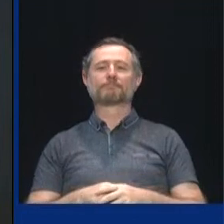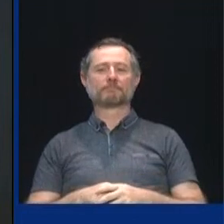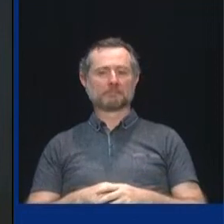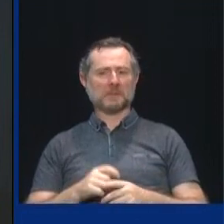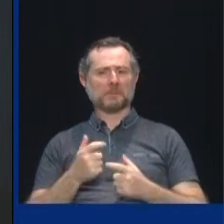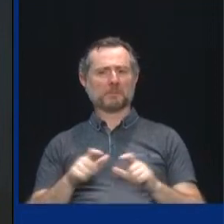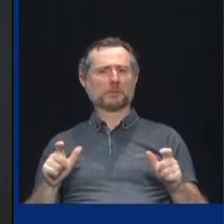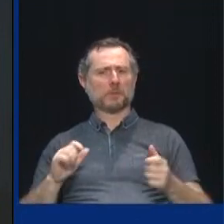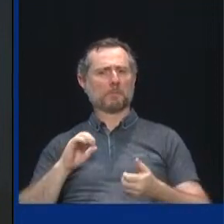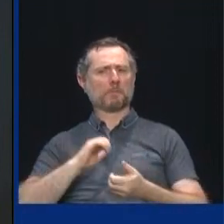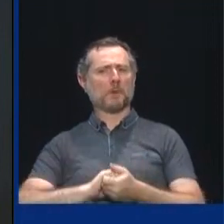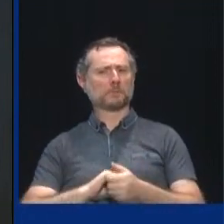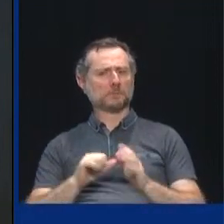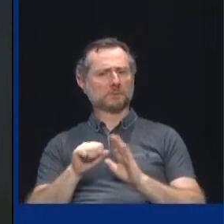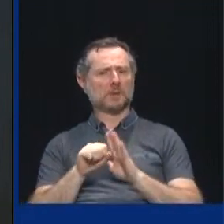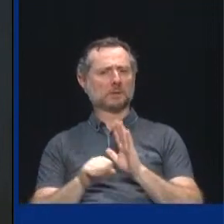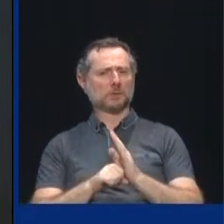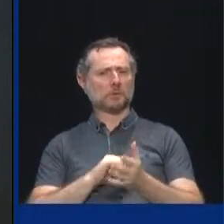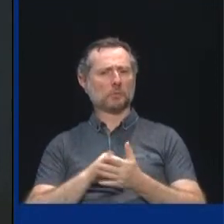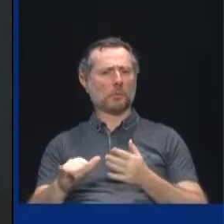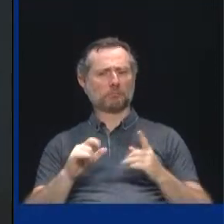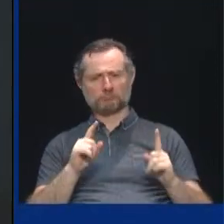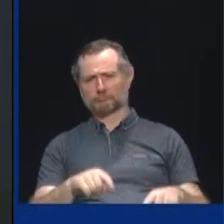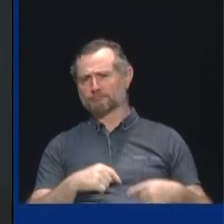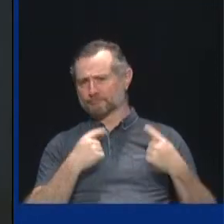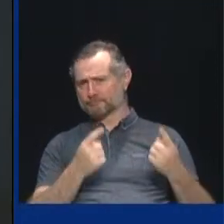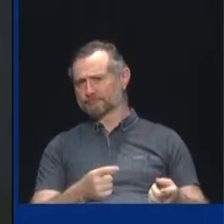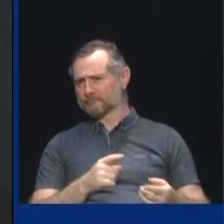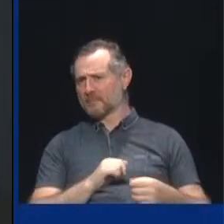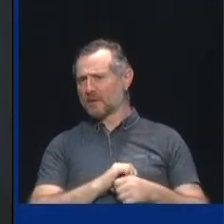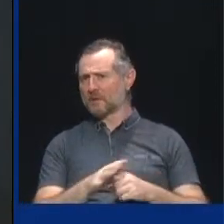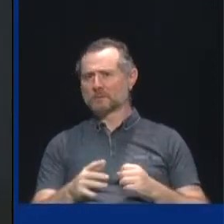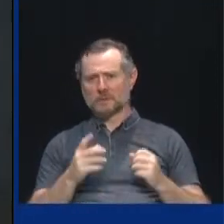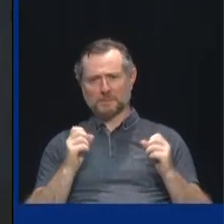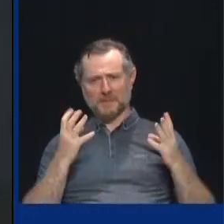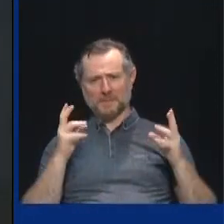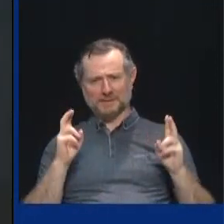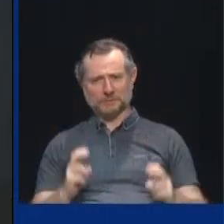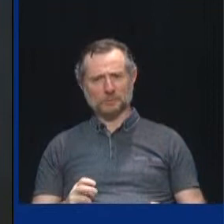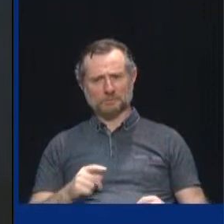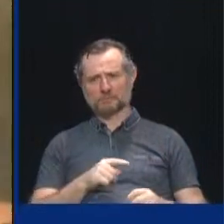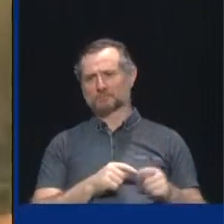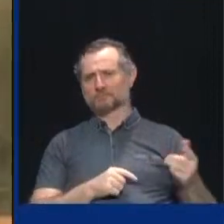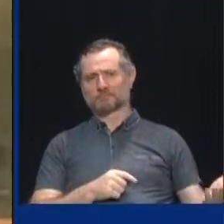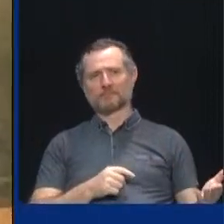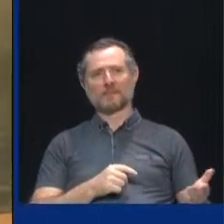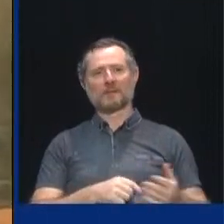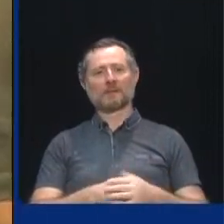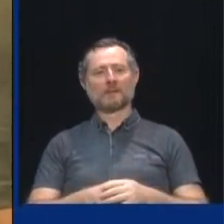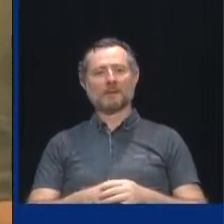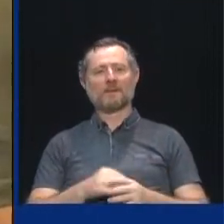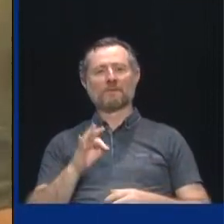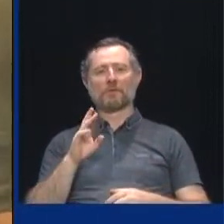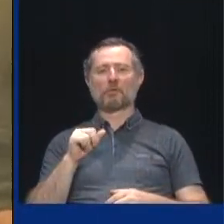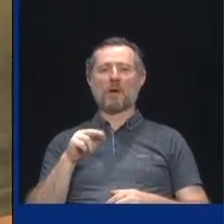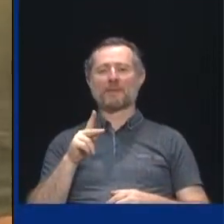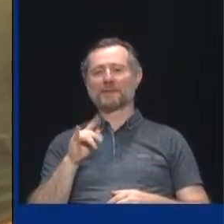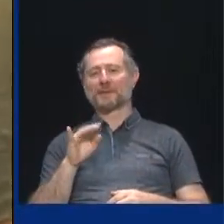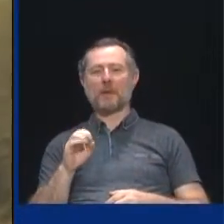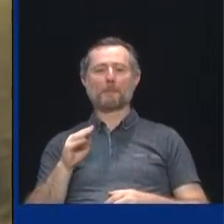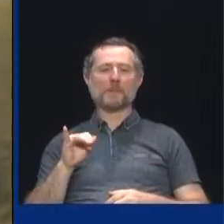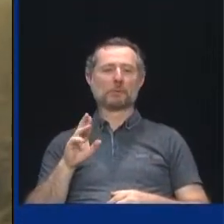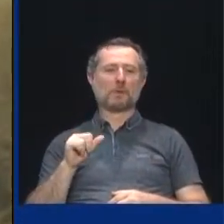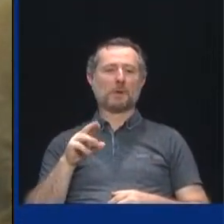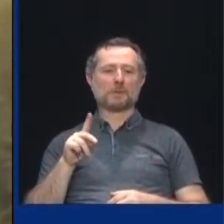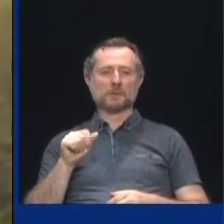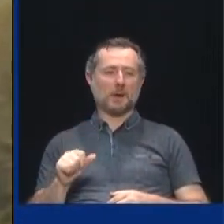York all through this COVID pandemic on many other issues also. Frankie Miranda. Thank you. Thank you so much, Governor. And it's such an honor